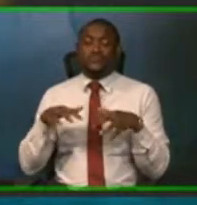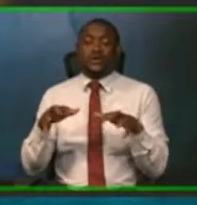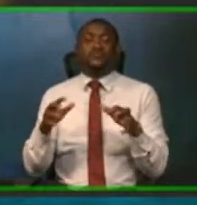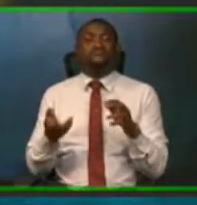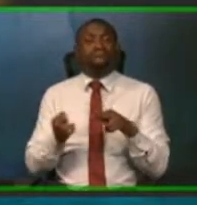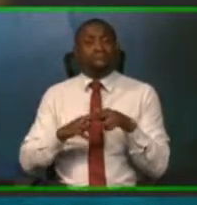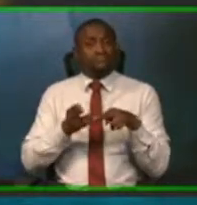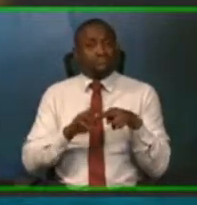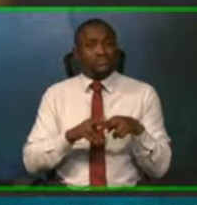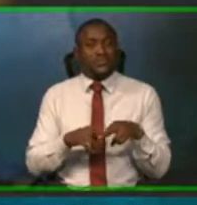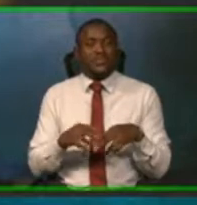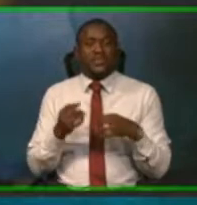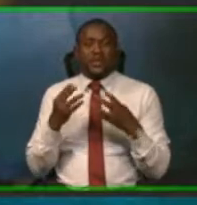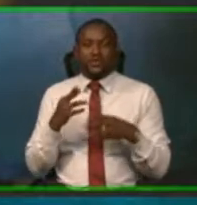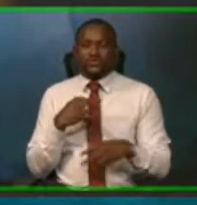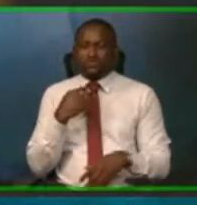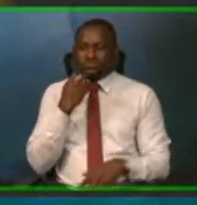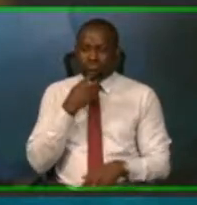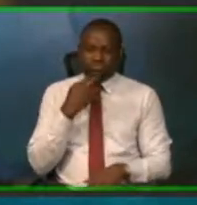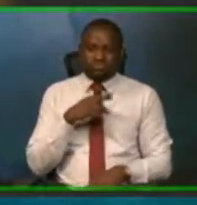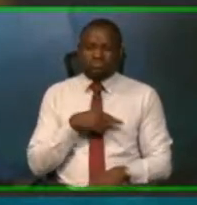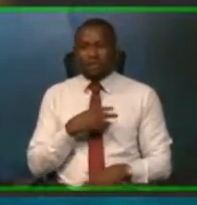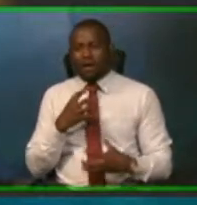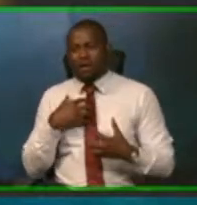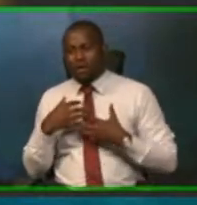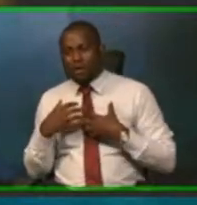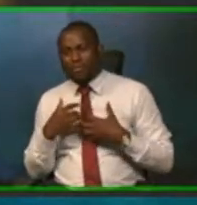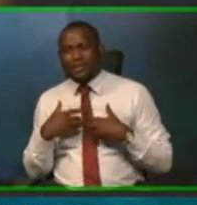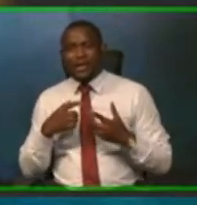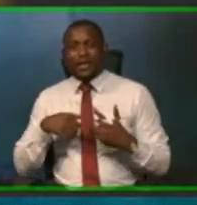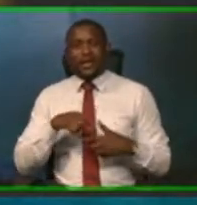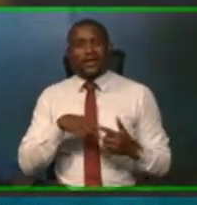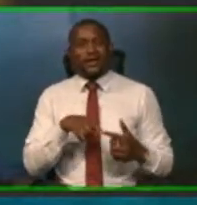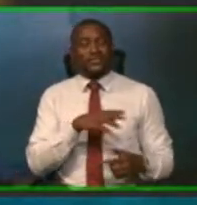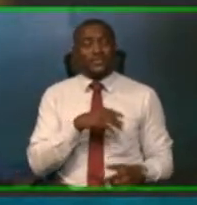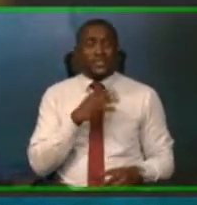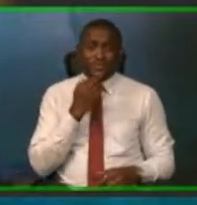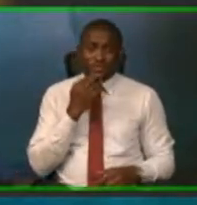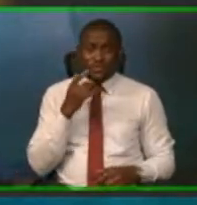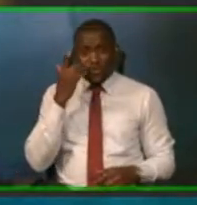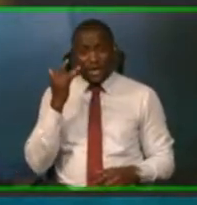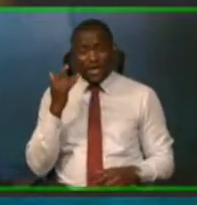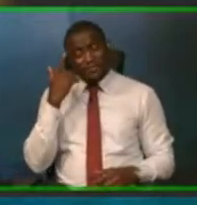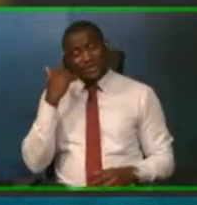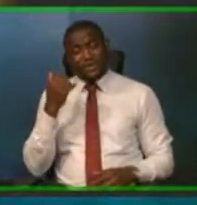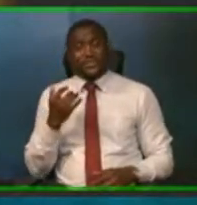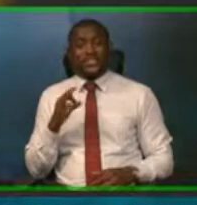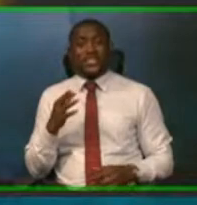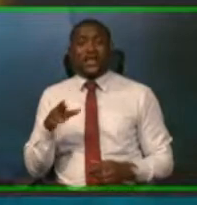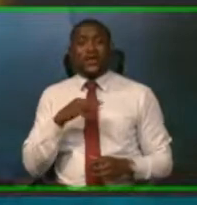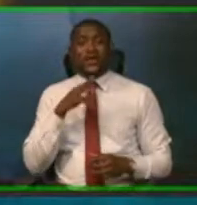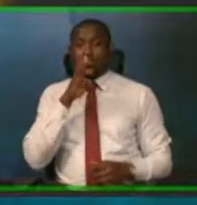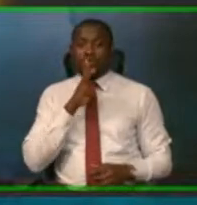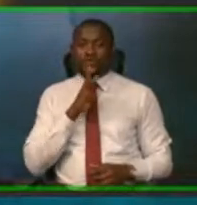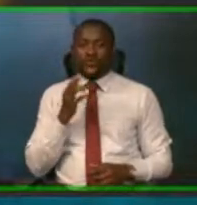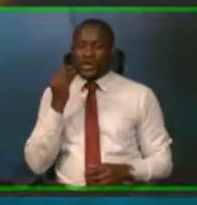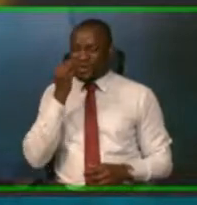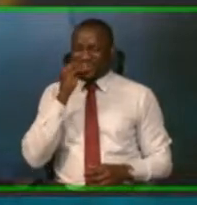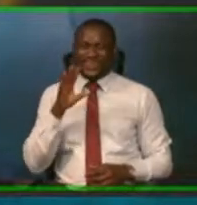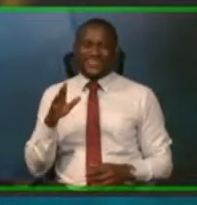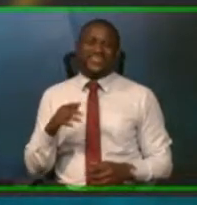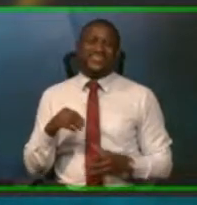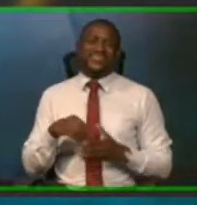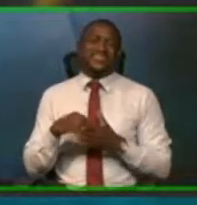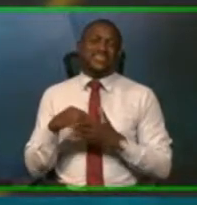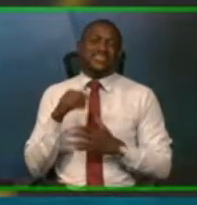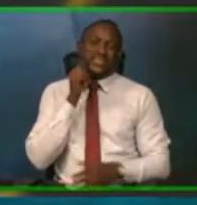murmuring of the Grecians against the Hebrews. Why? Because their widows were neglected in the daily ministrations. We're reading to